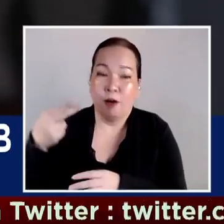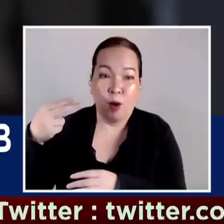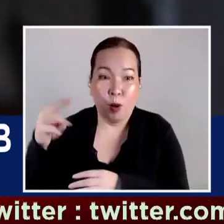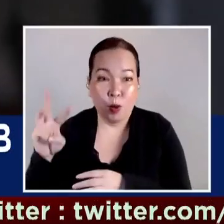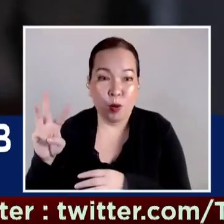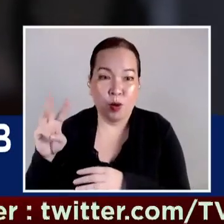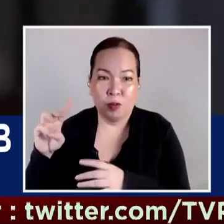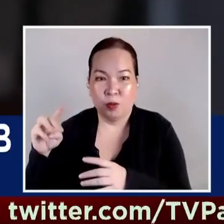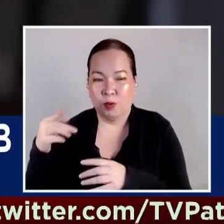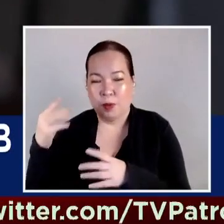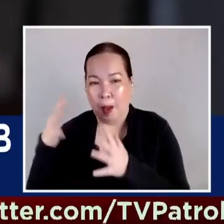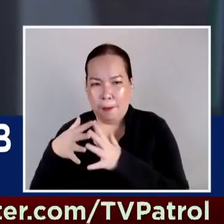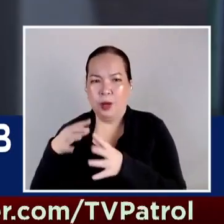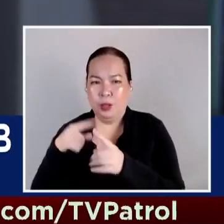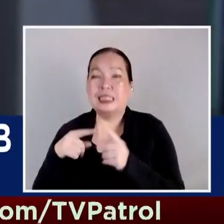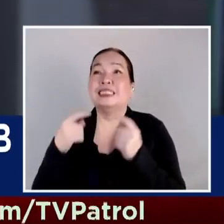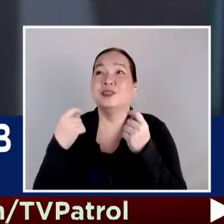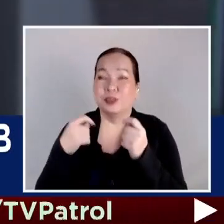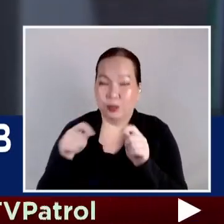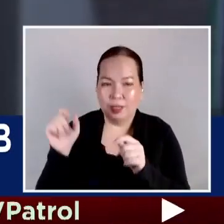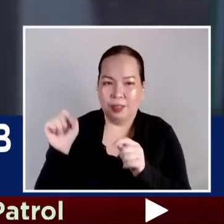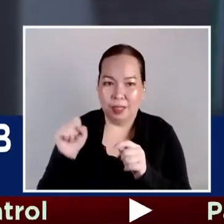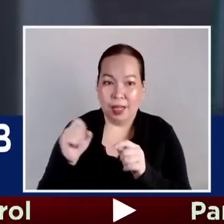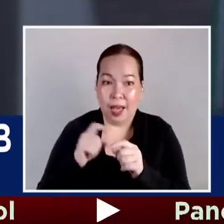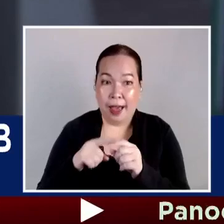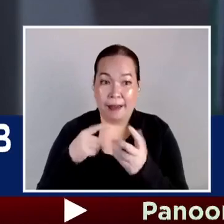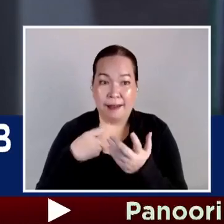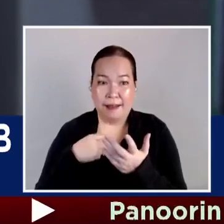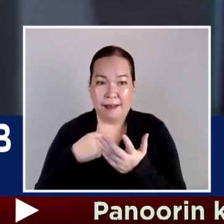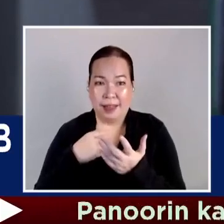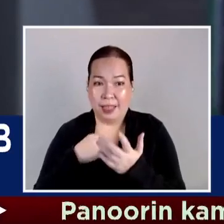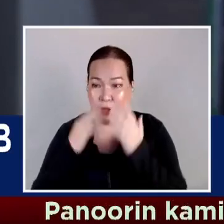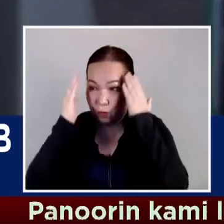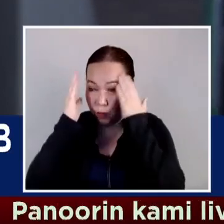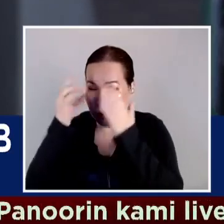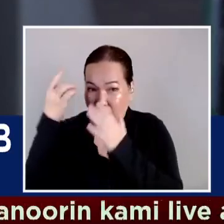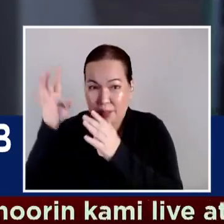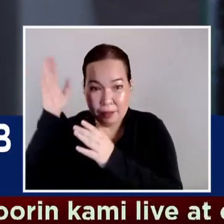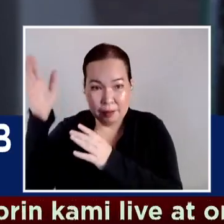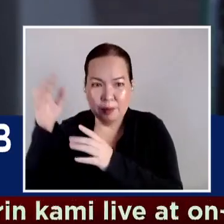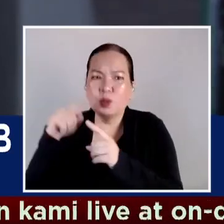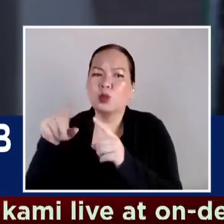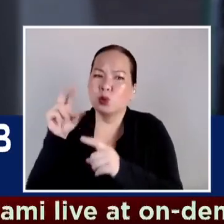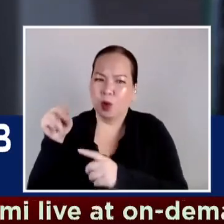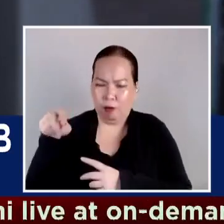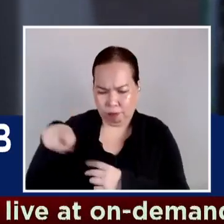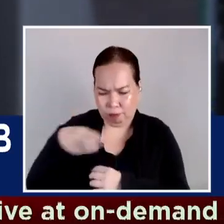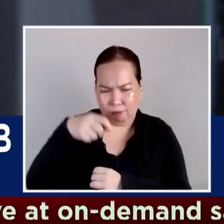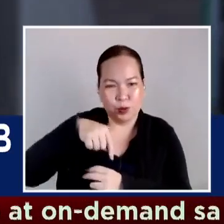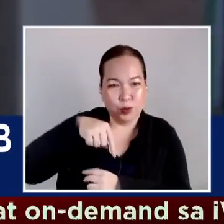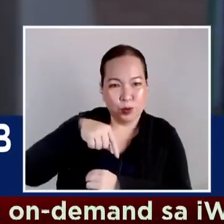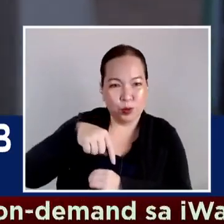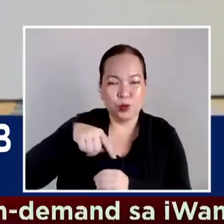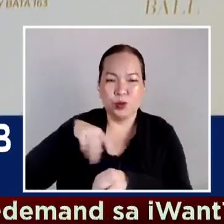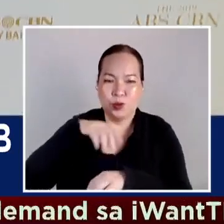what we're trying to do right now. I don't want to say that I'm only focused there because of course, I still have a career to take